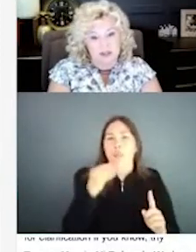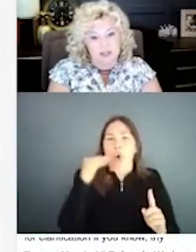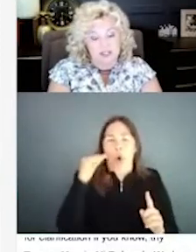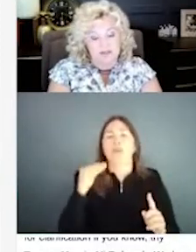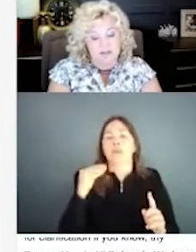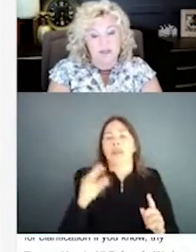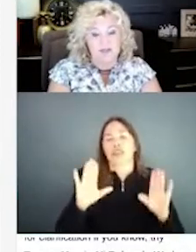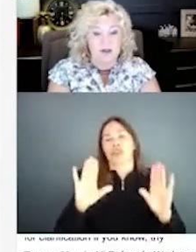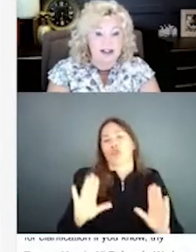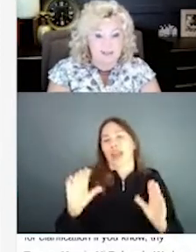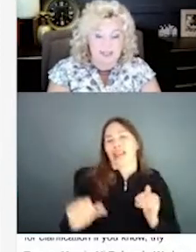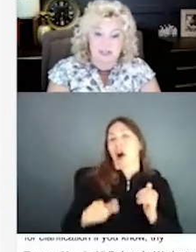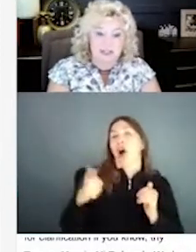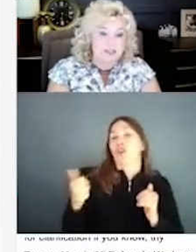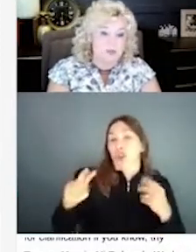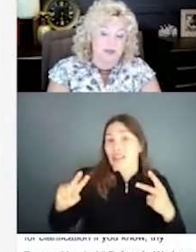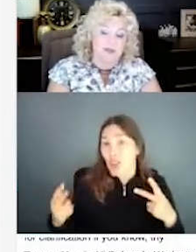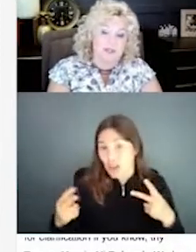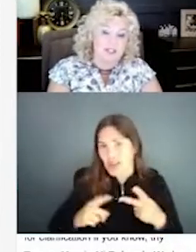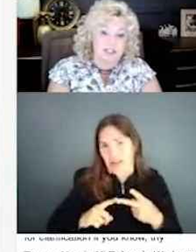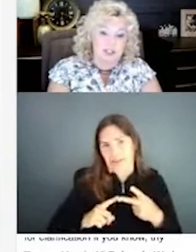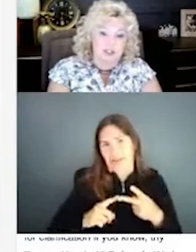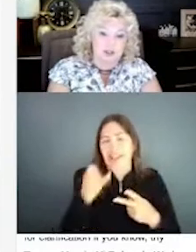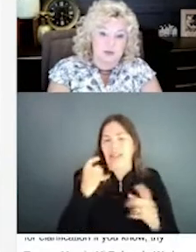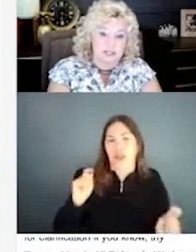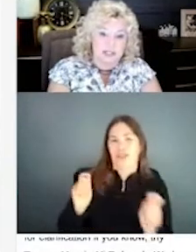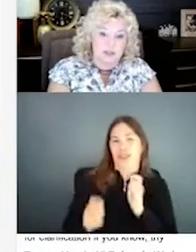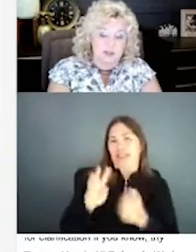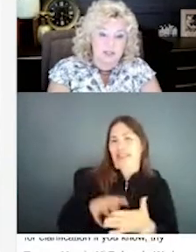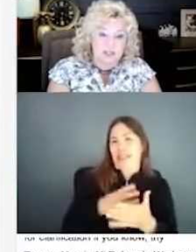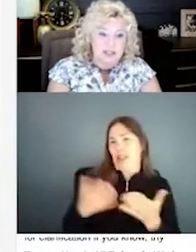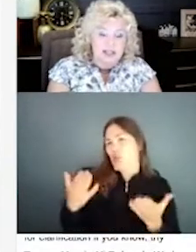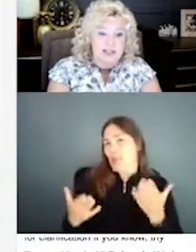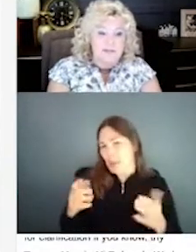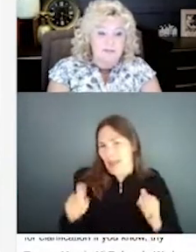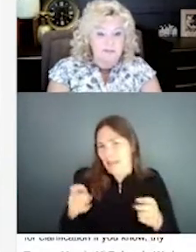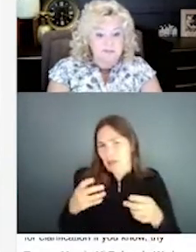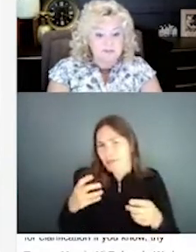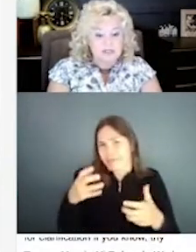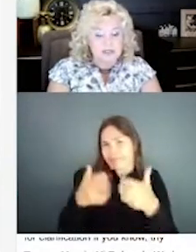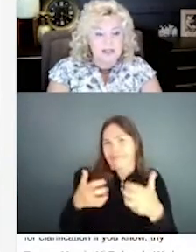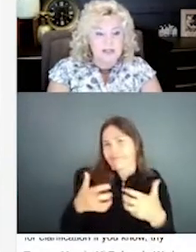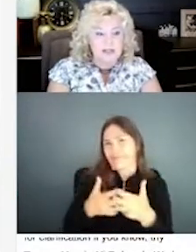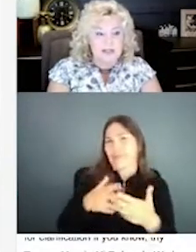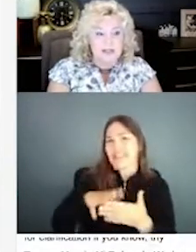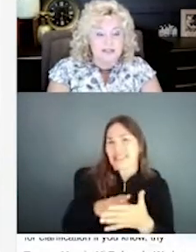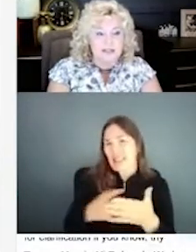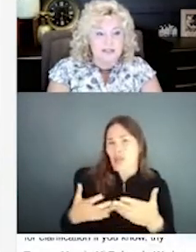alternative, even if you have to sort of adjust your student schedules. And